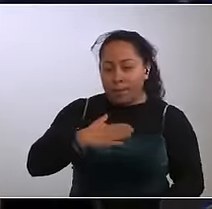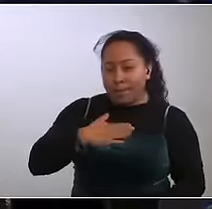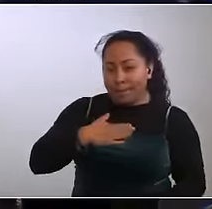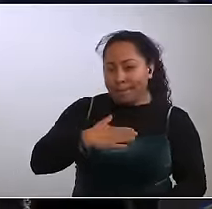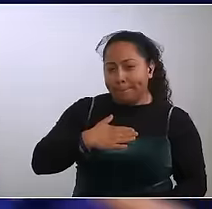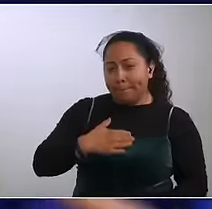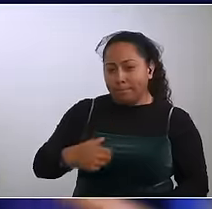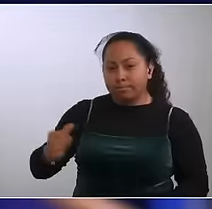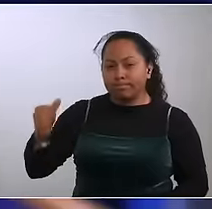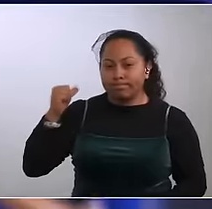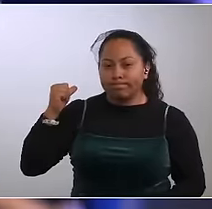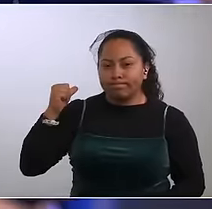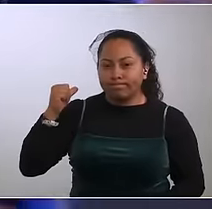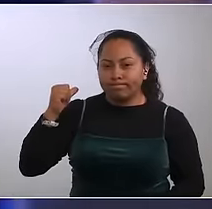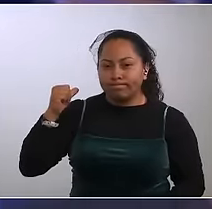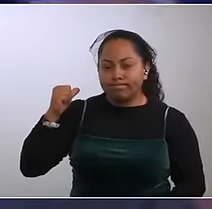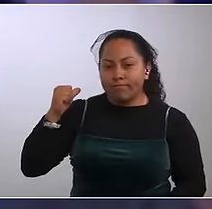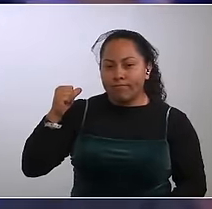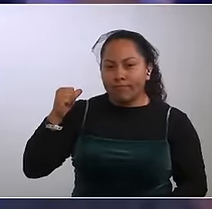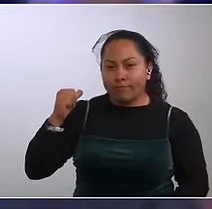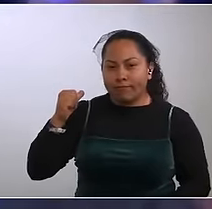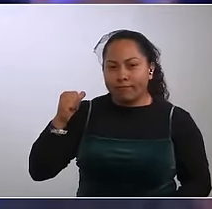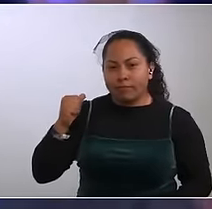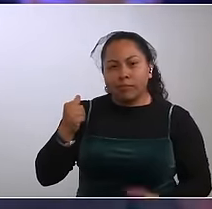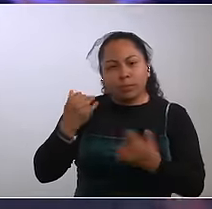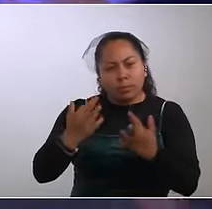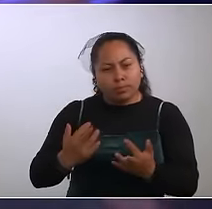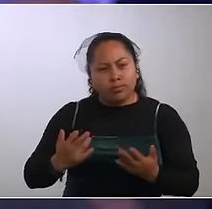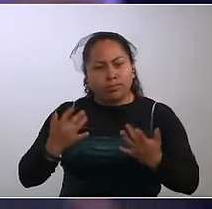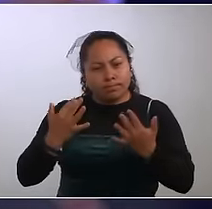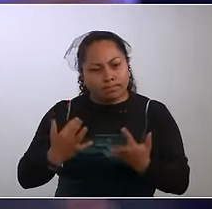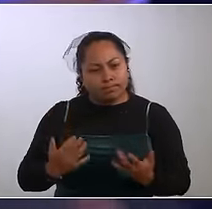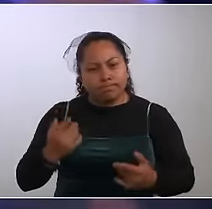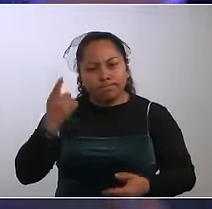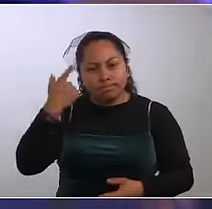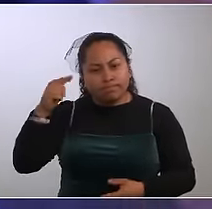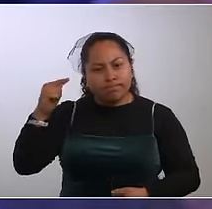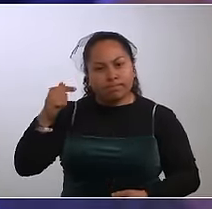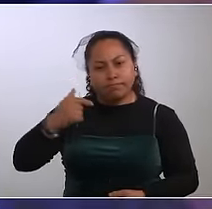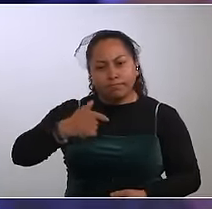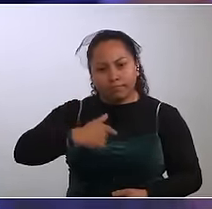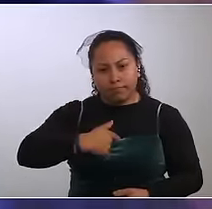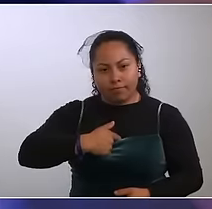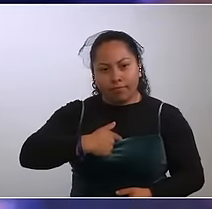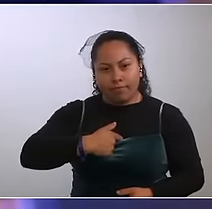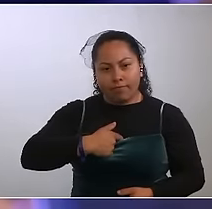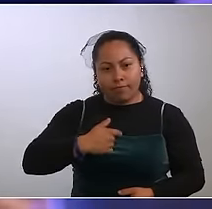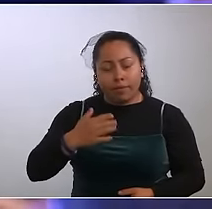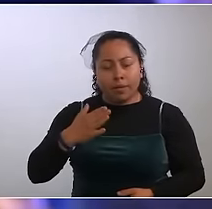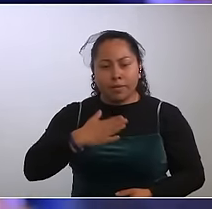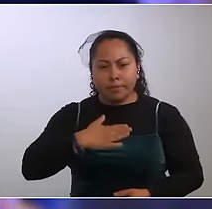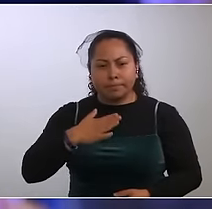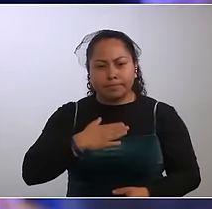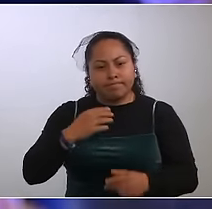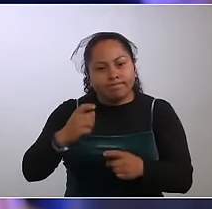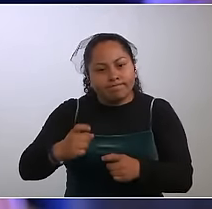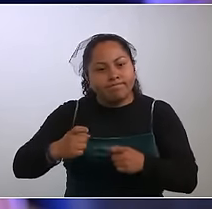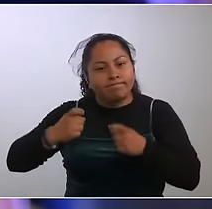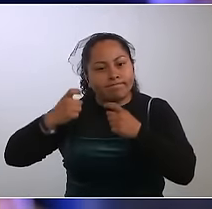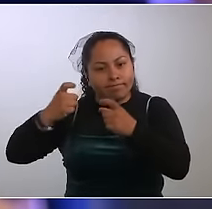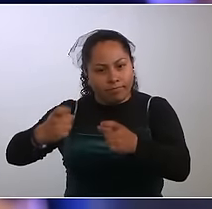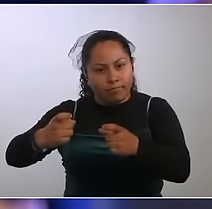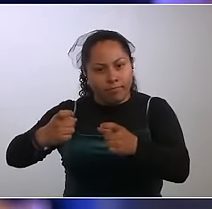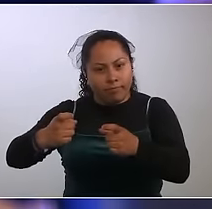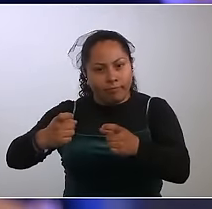No buscan mi regreso. They're looking for my move. Buscan mi mover. Gifts. Dones. They're good, we need them. Y son buenos,